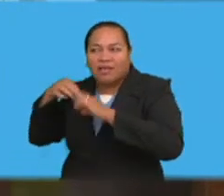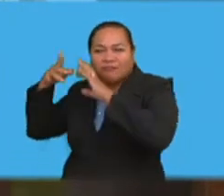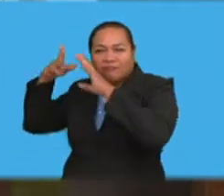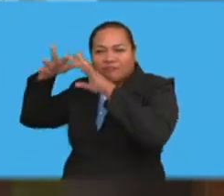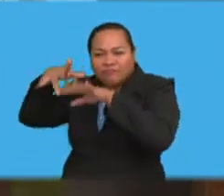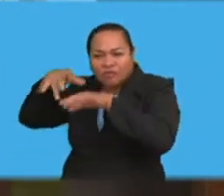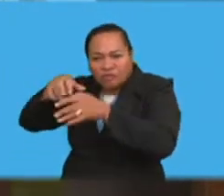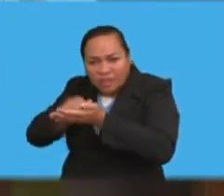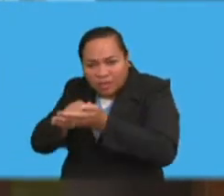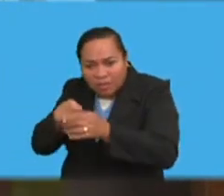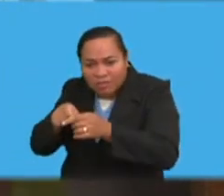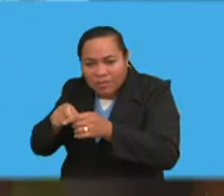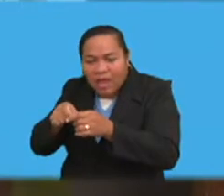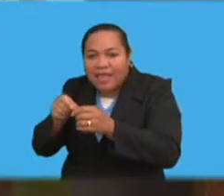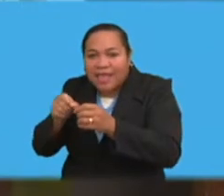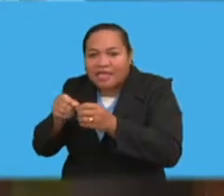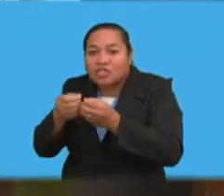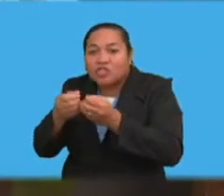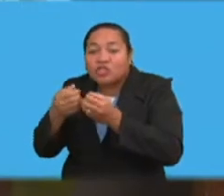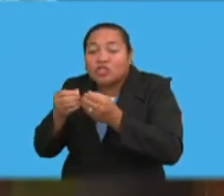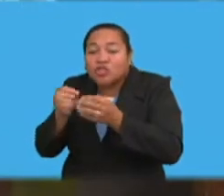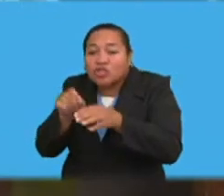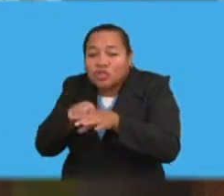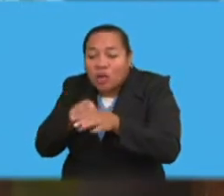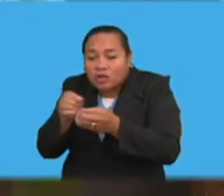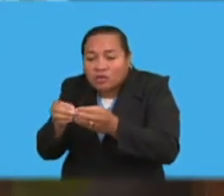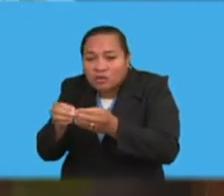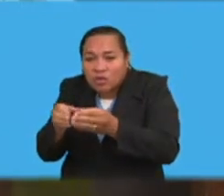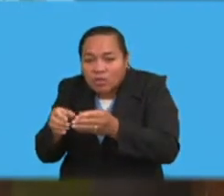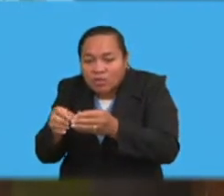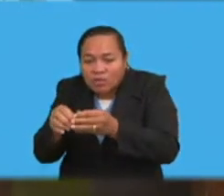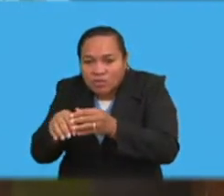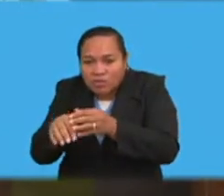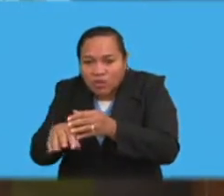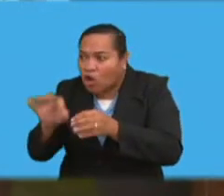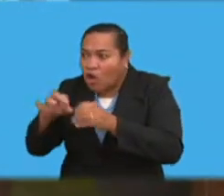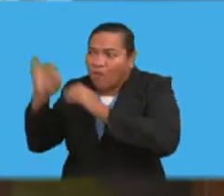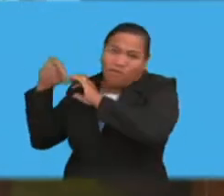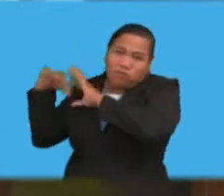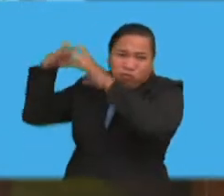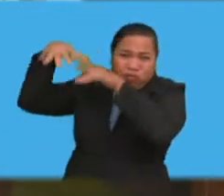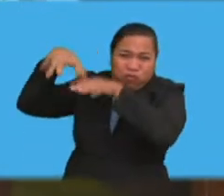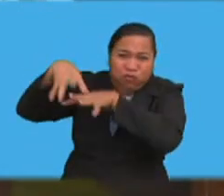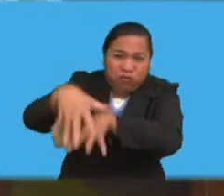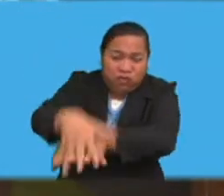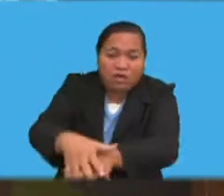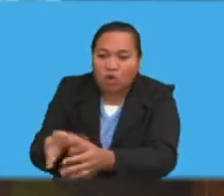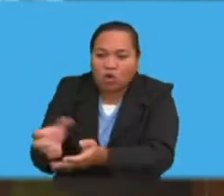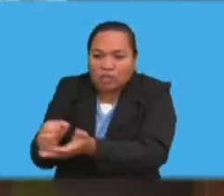then release it slowly, Madam Speaker, rather than the entire volume of water flowing downstream, Madam Speaker.